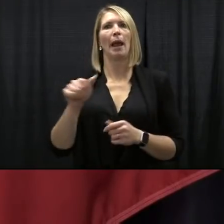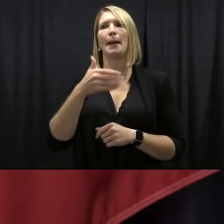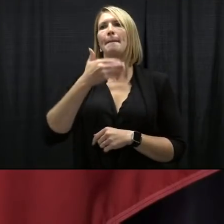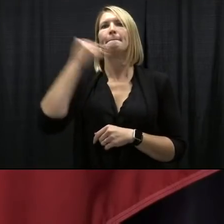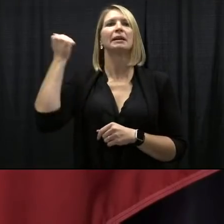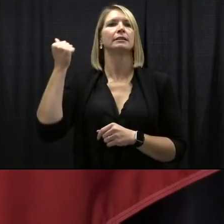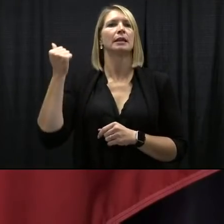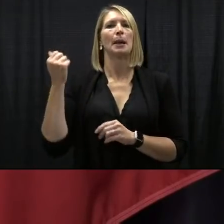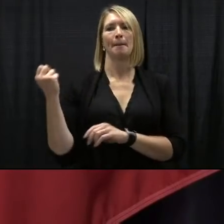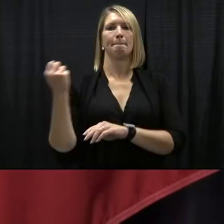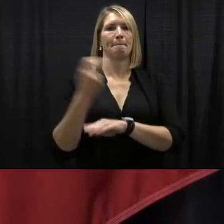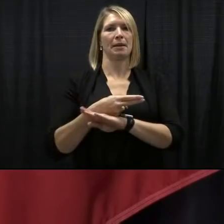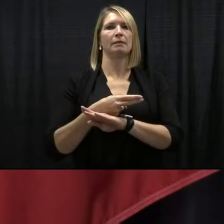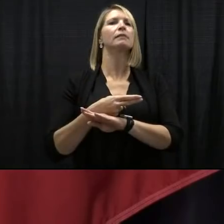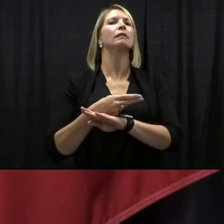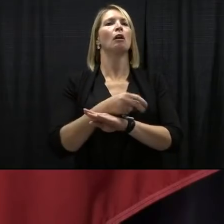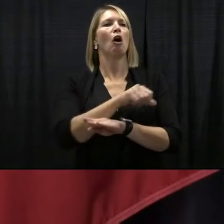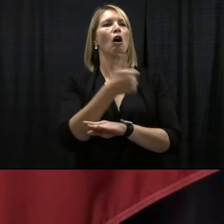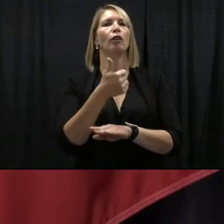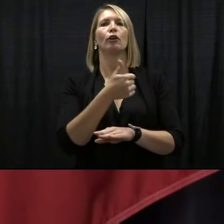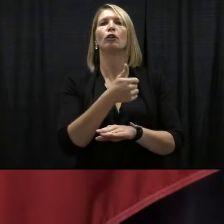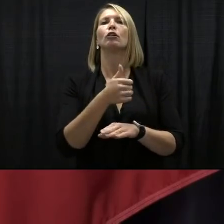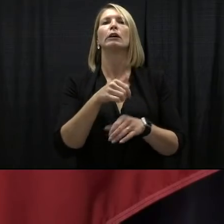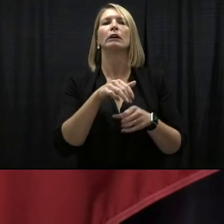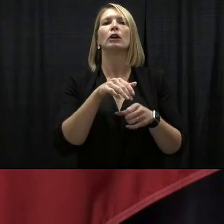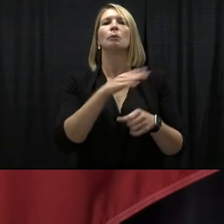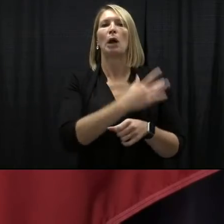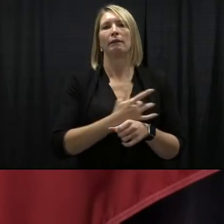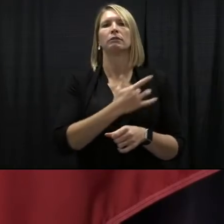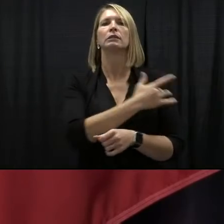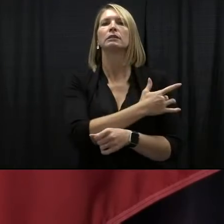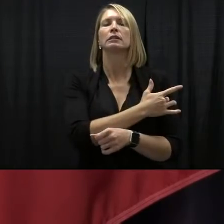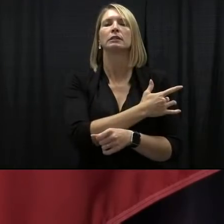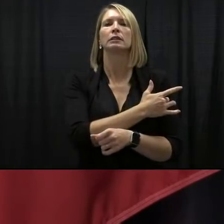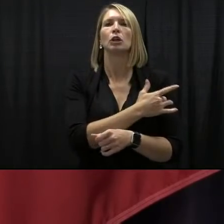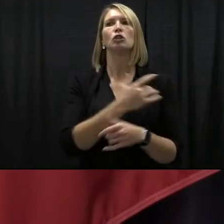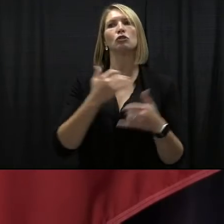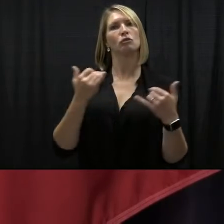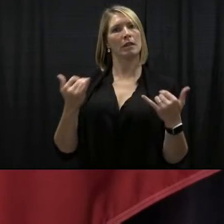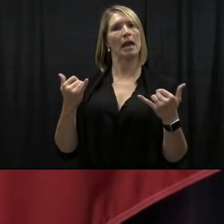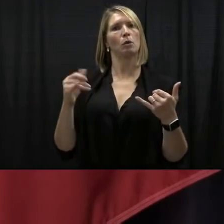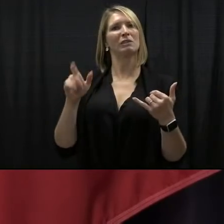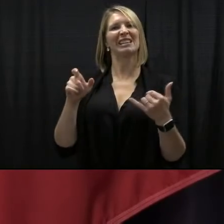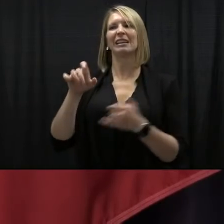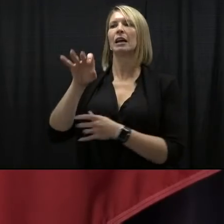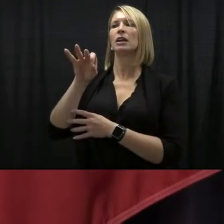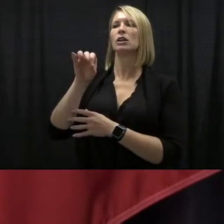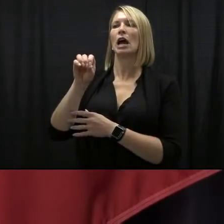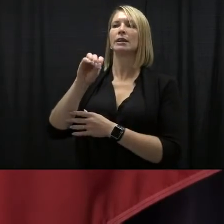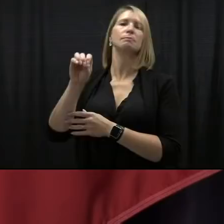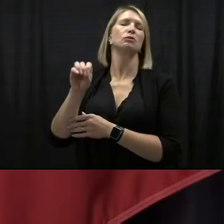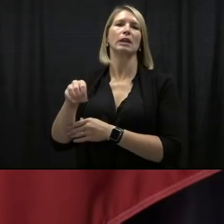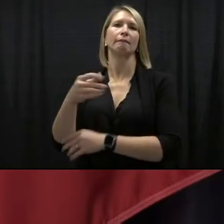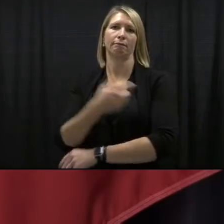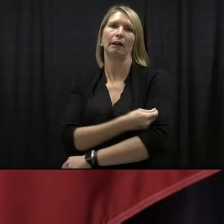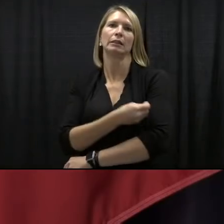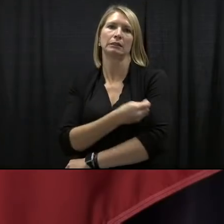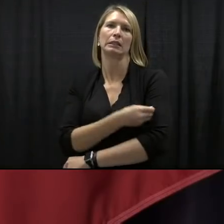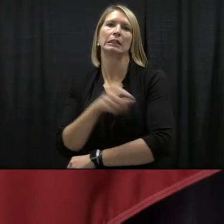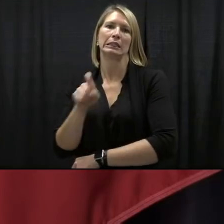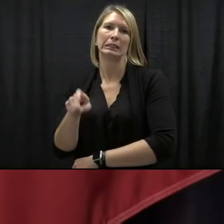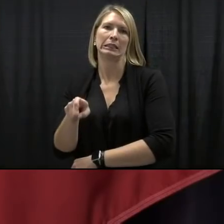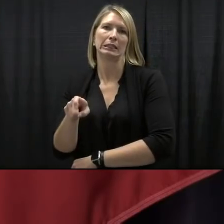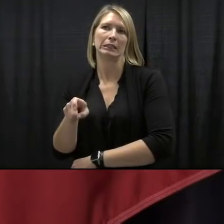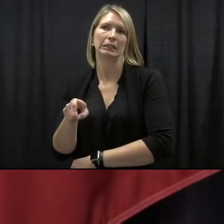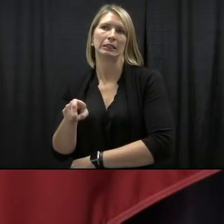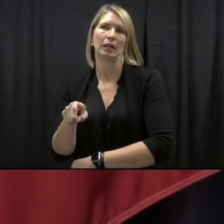know that we need a higher vaccination rate, approximately 90%. I believe that we can get there. Over 88% of the